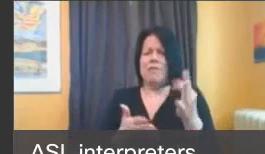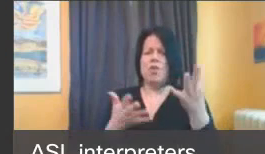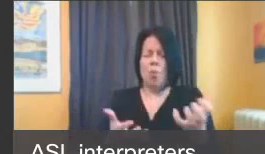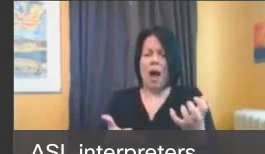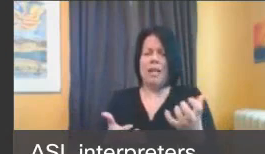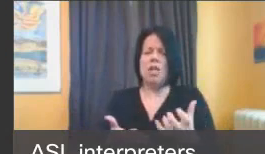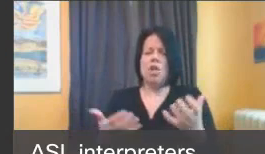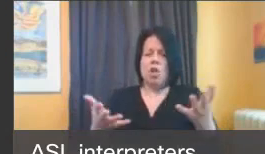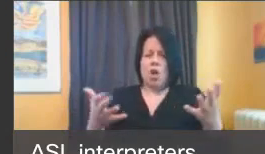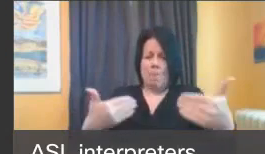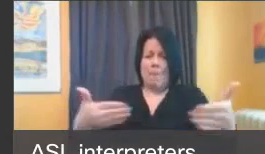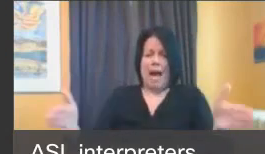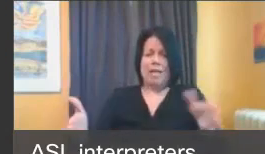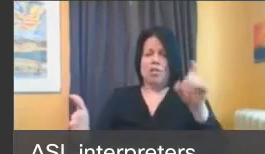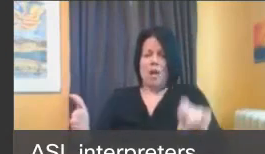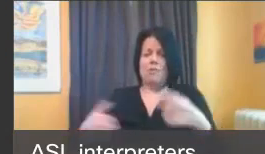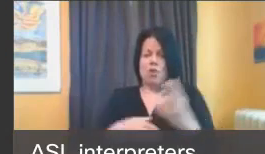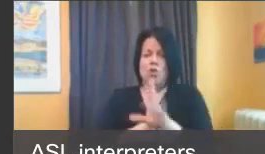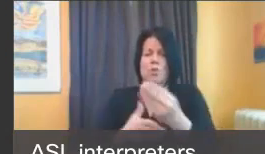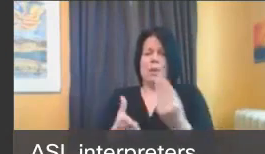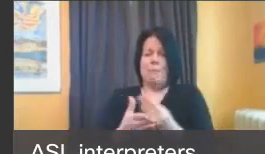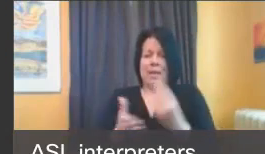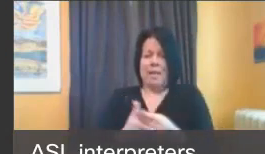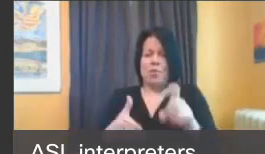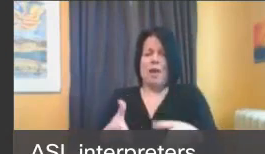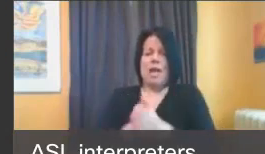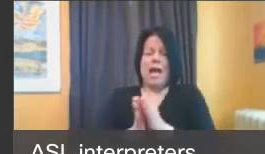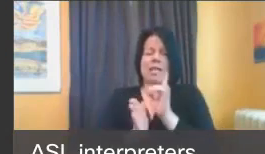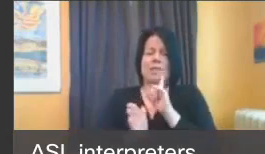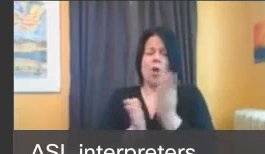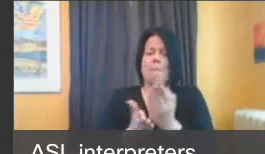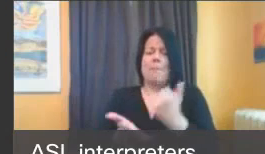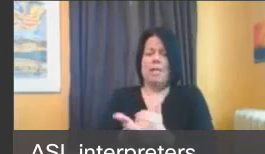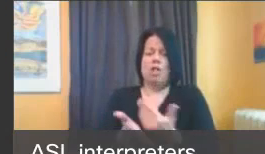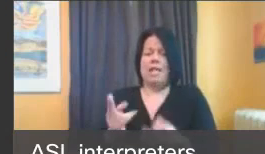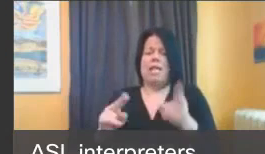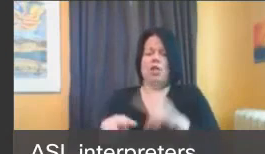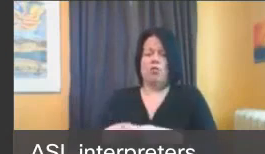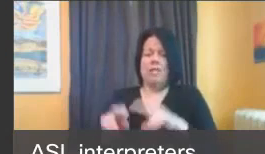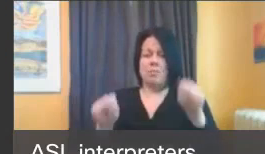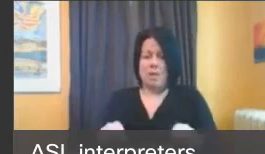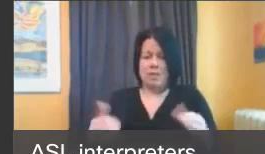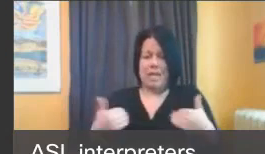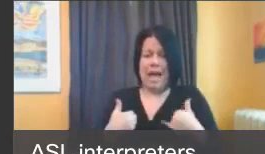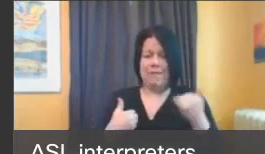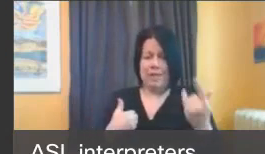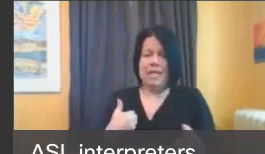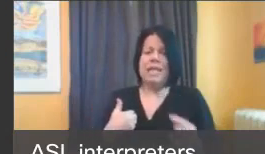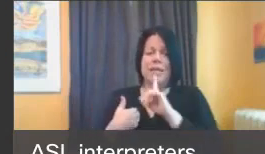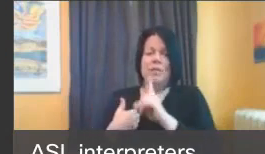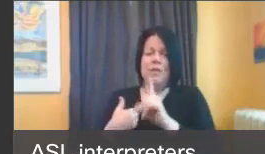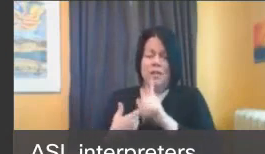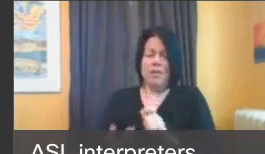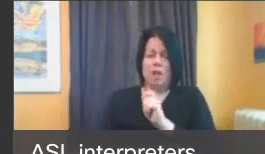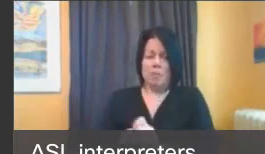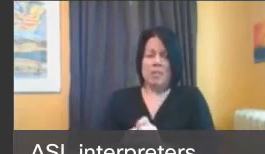You're going to have to use your resources. You're going to have to ask for a budget increase in order to do it. You know, they were very, very specific